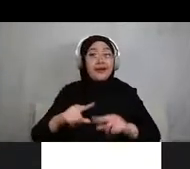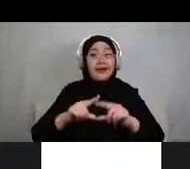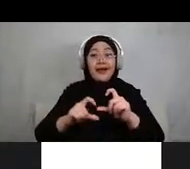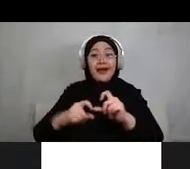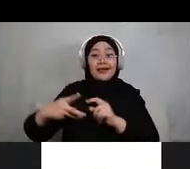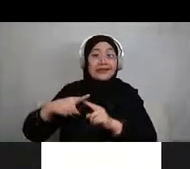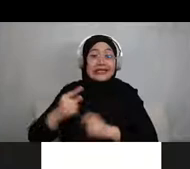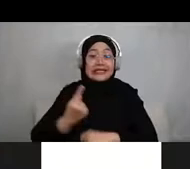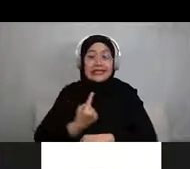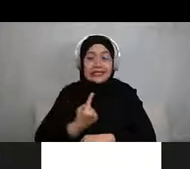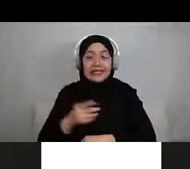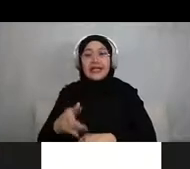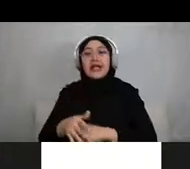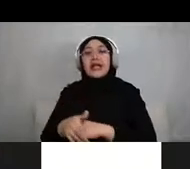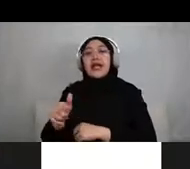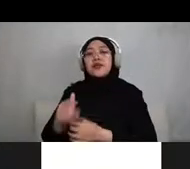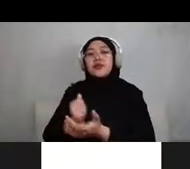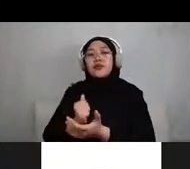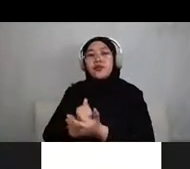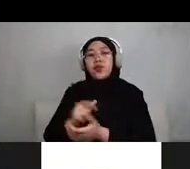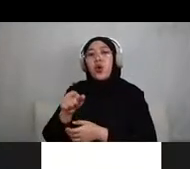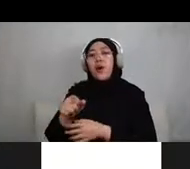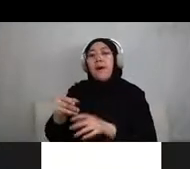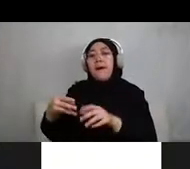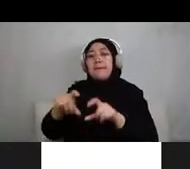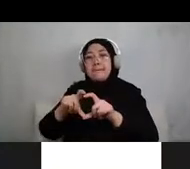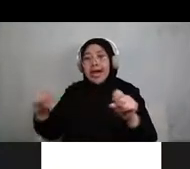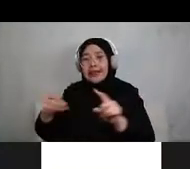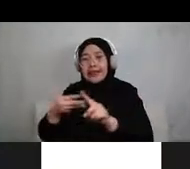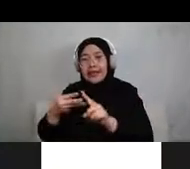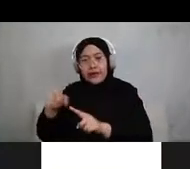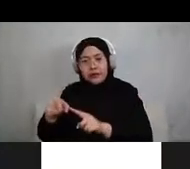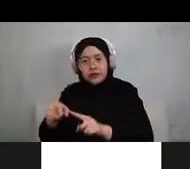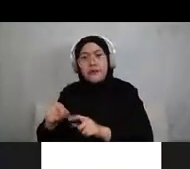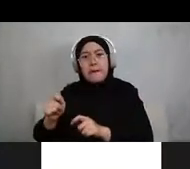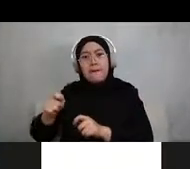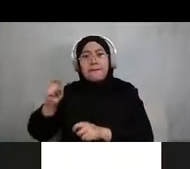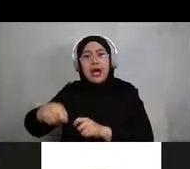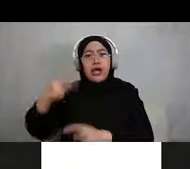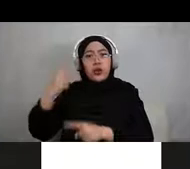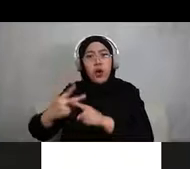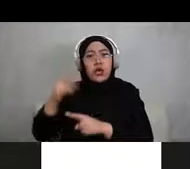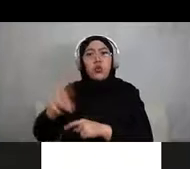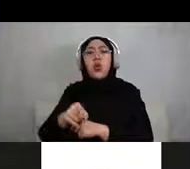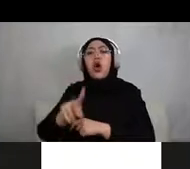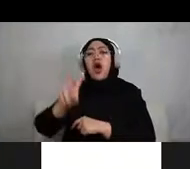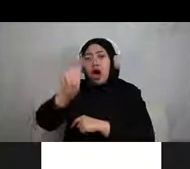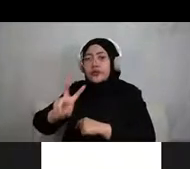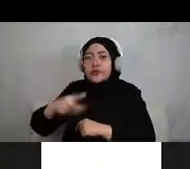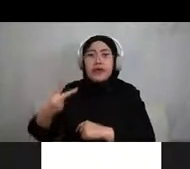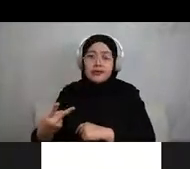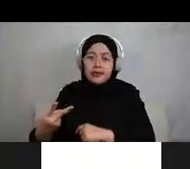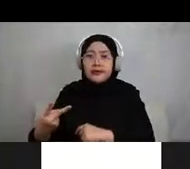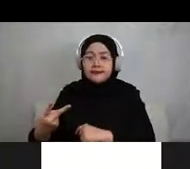battery has been used for 7-8 years, when it needs to be replaced, it can still be used for energy storage purposes. So if we